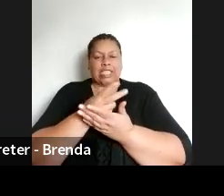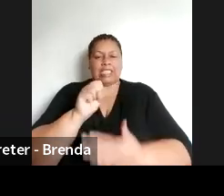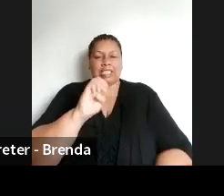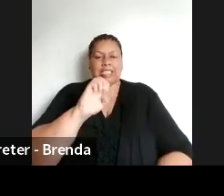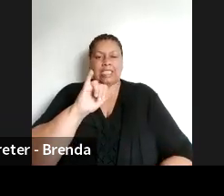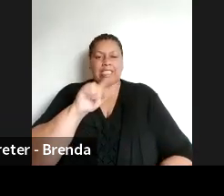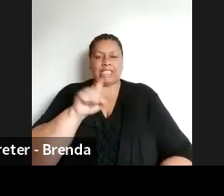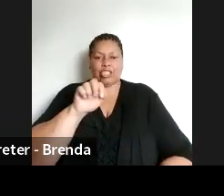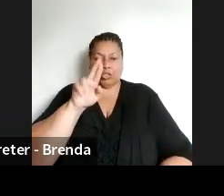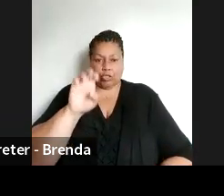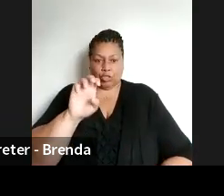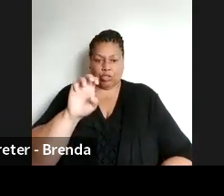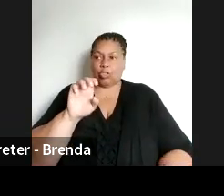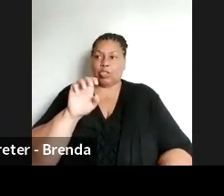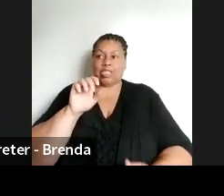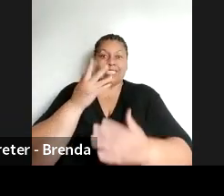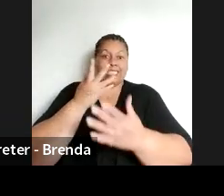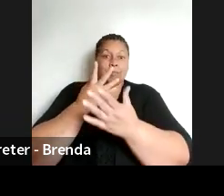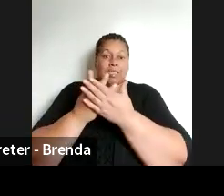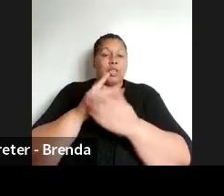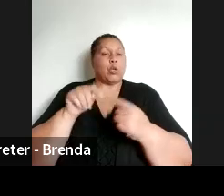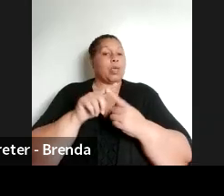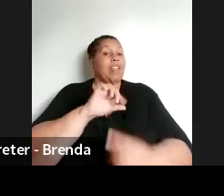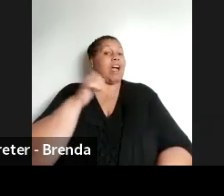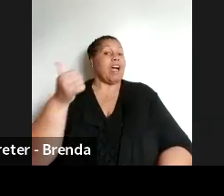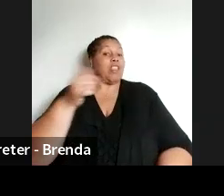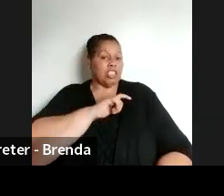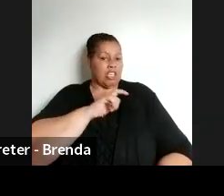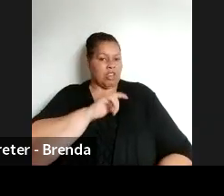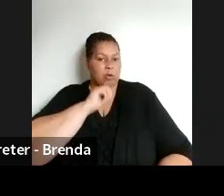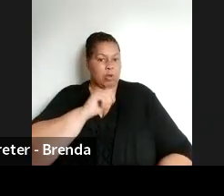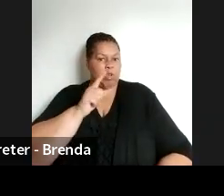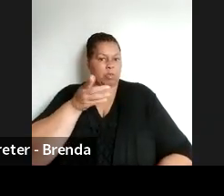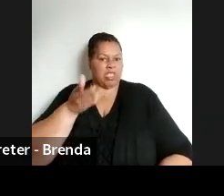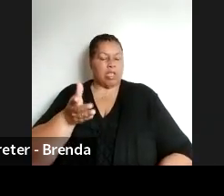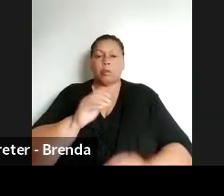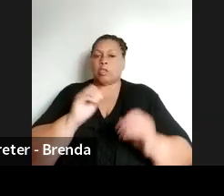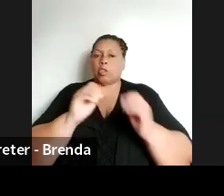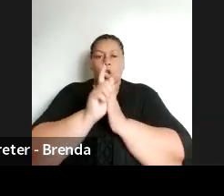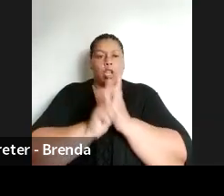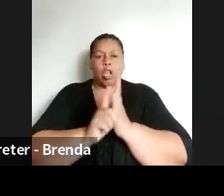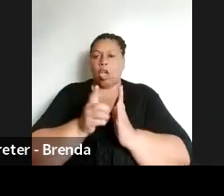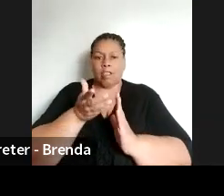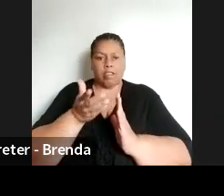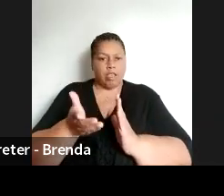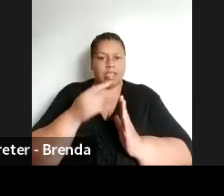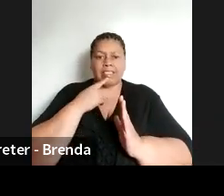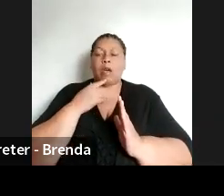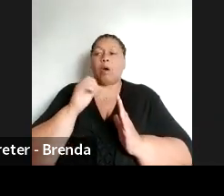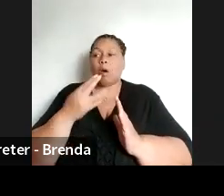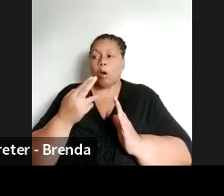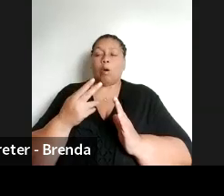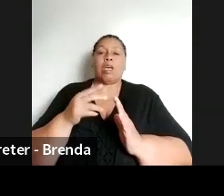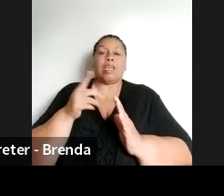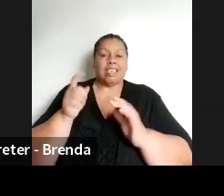sheriff was still sheriff, and there was no law saying, oh, he was able to get help.